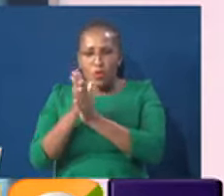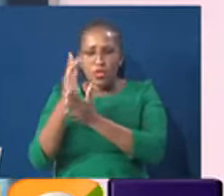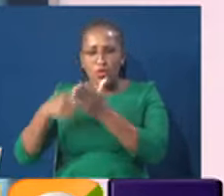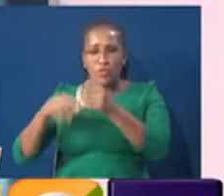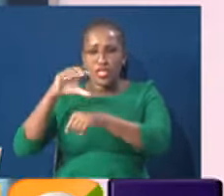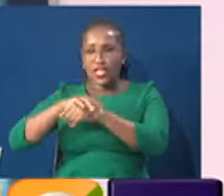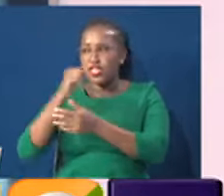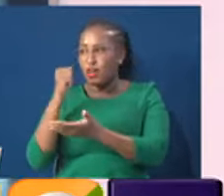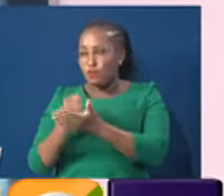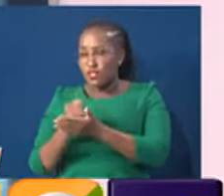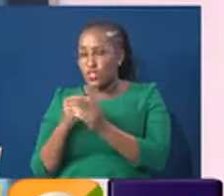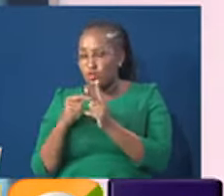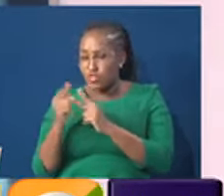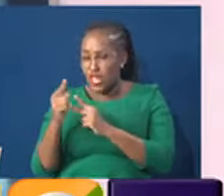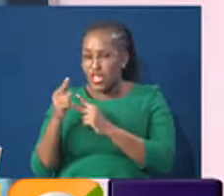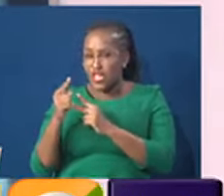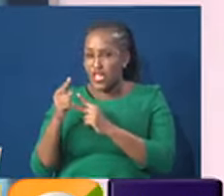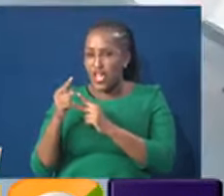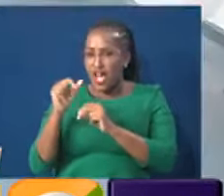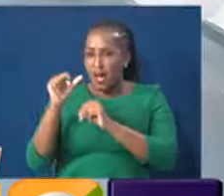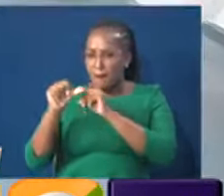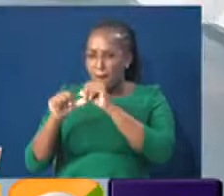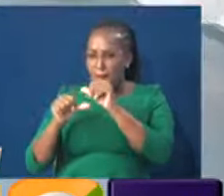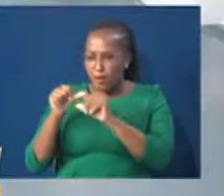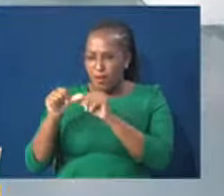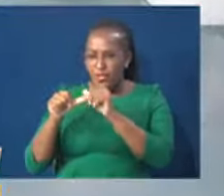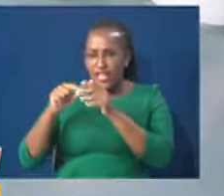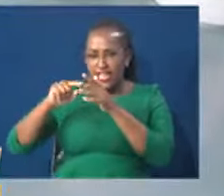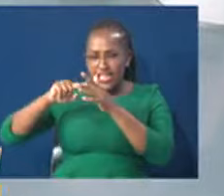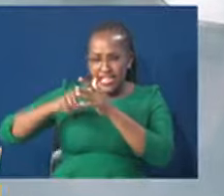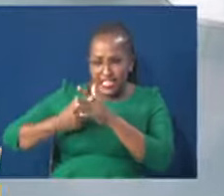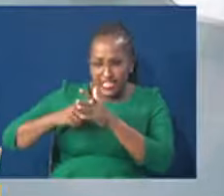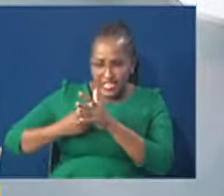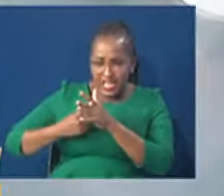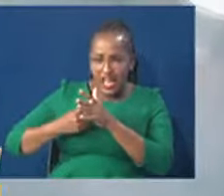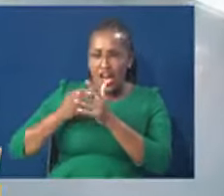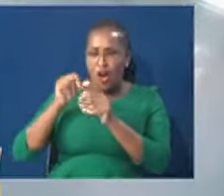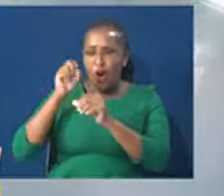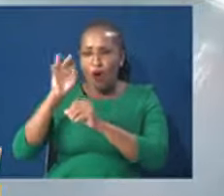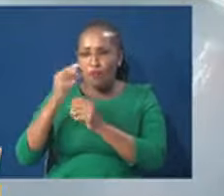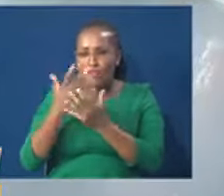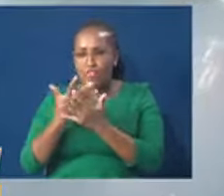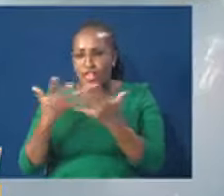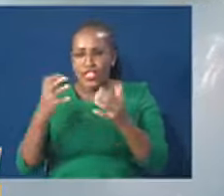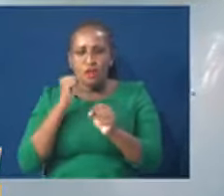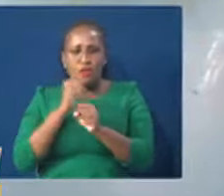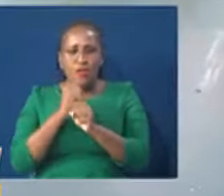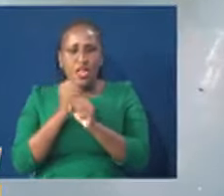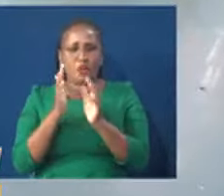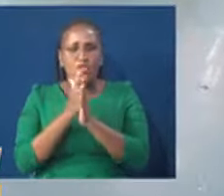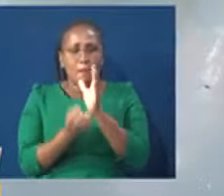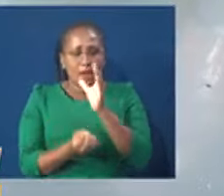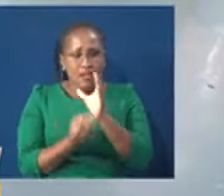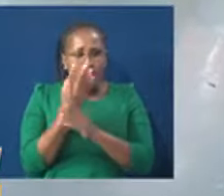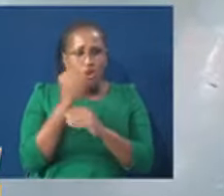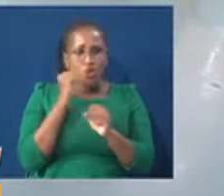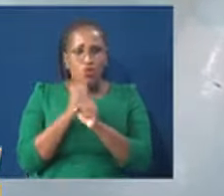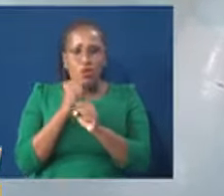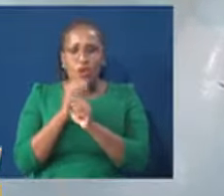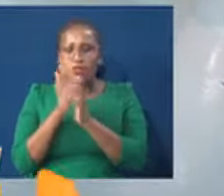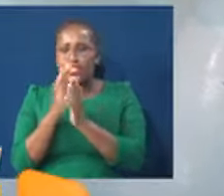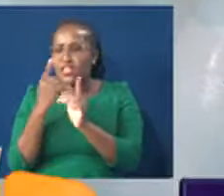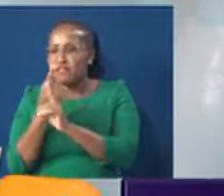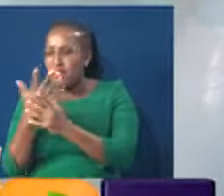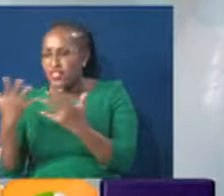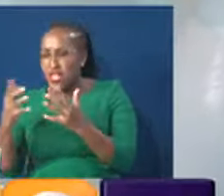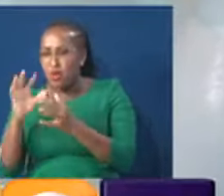actually restart the cogs of the engine of things to do with manufacturing, to do with industrial parks,